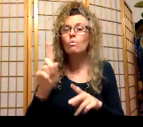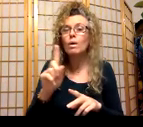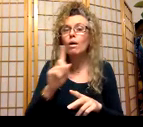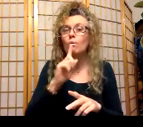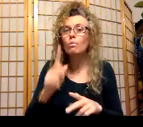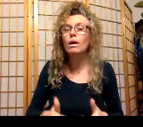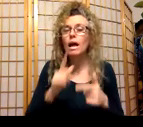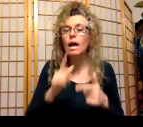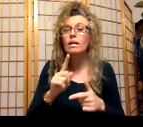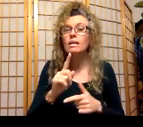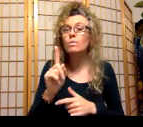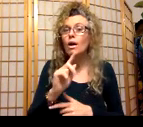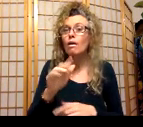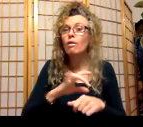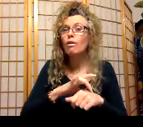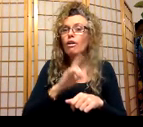is, nature.